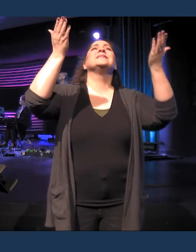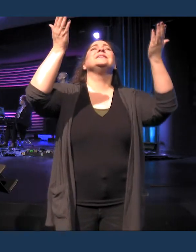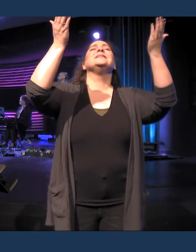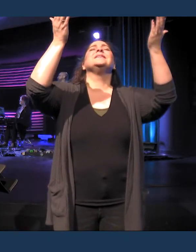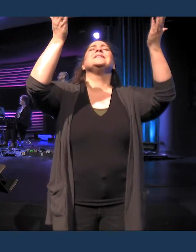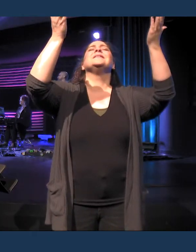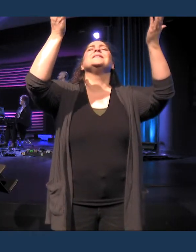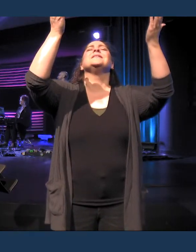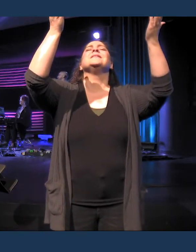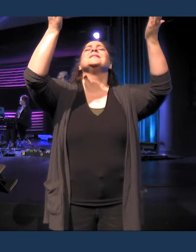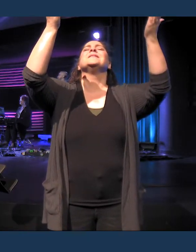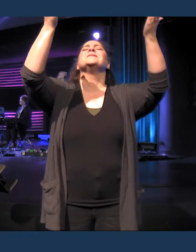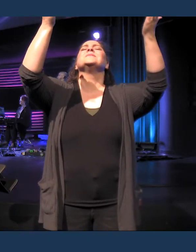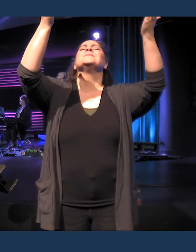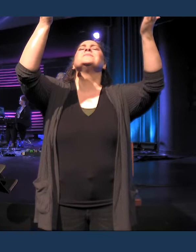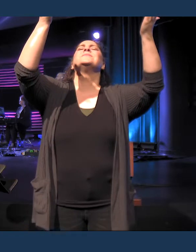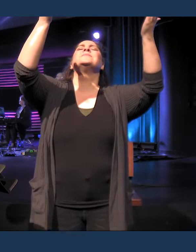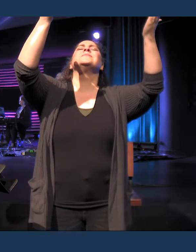exalt